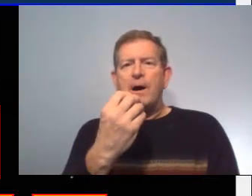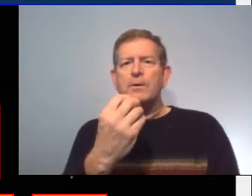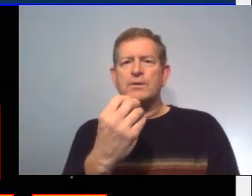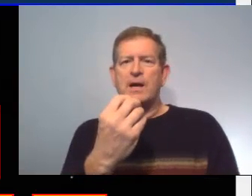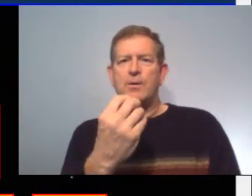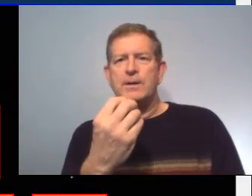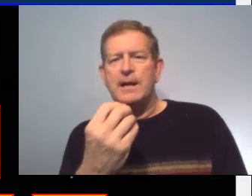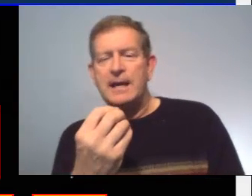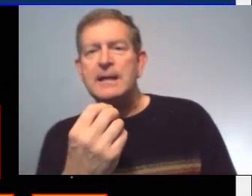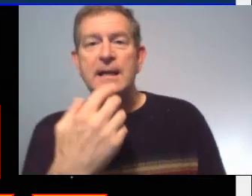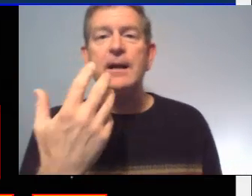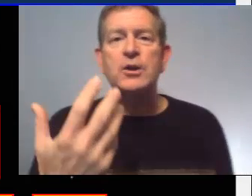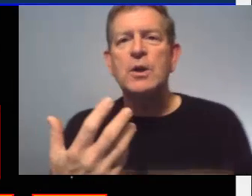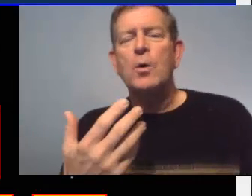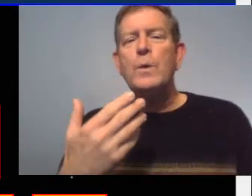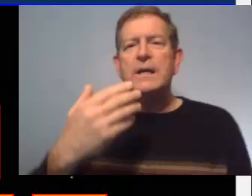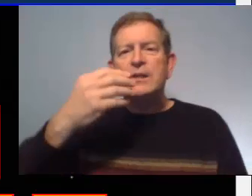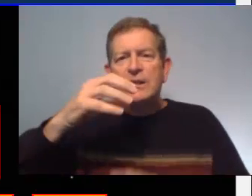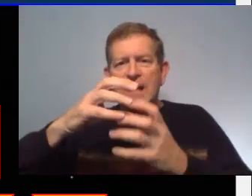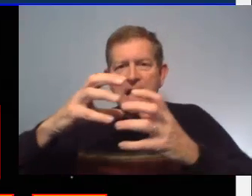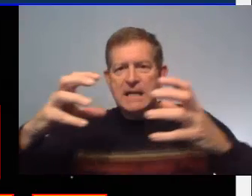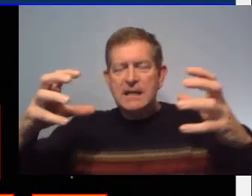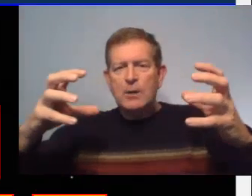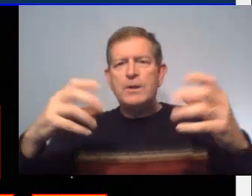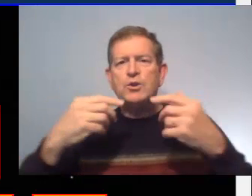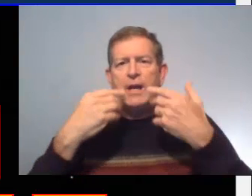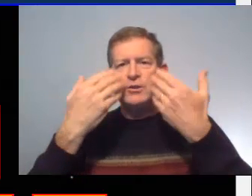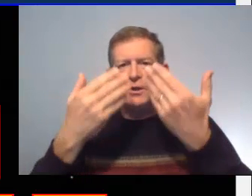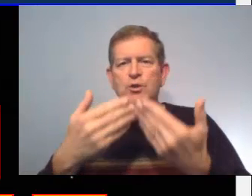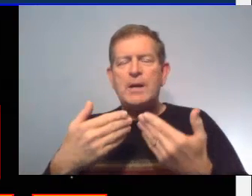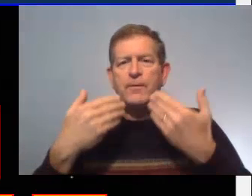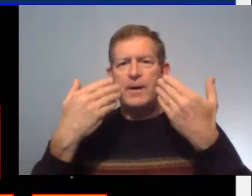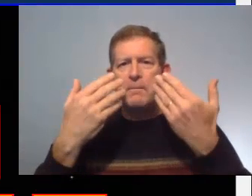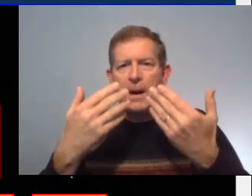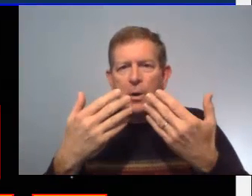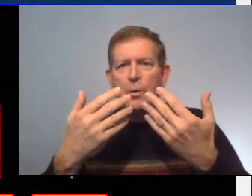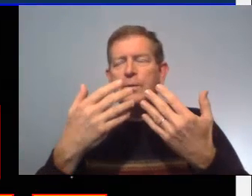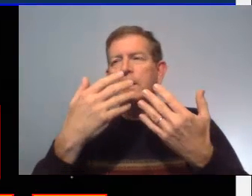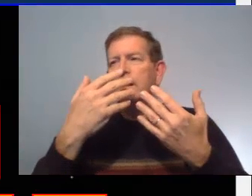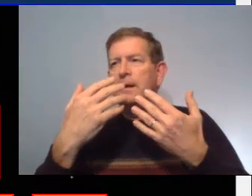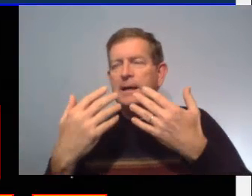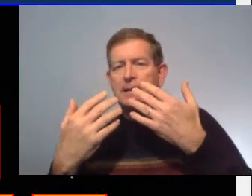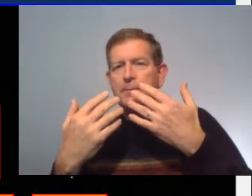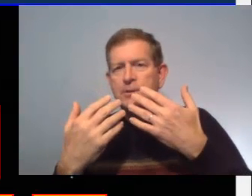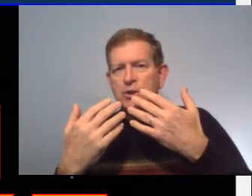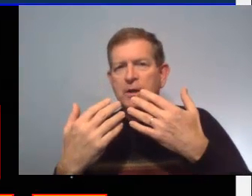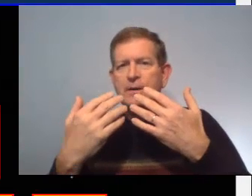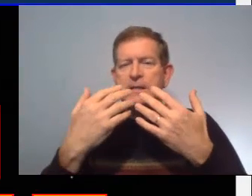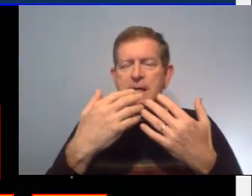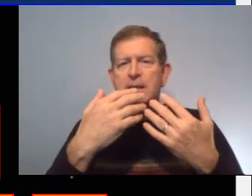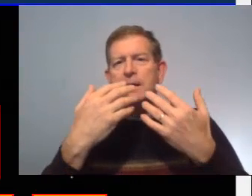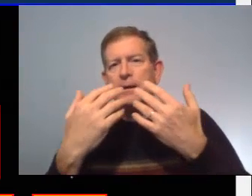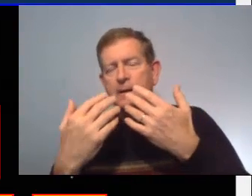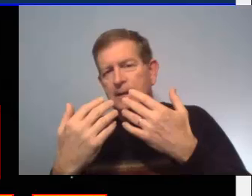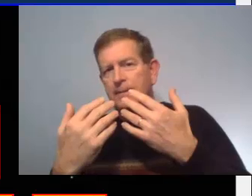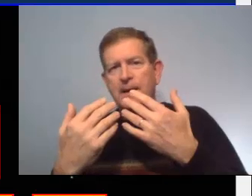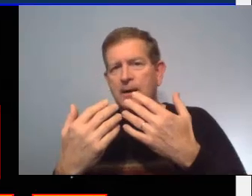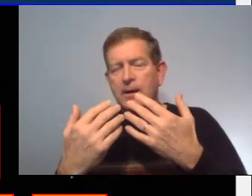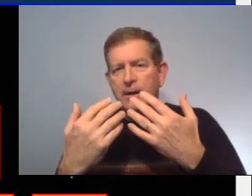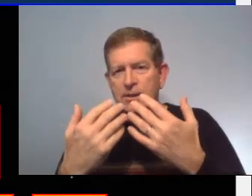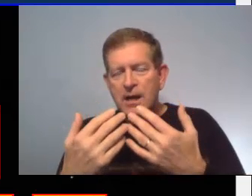take a vowel sound, and in English, we extend it and we change the shape of our mouth and the position of our teeth